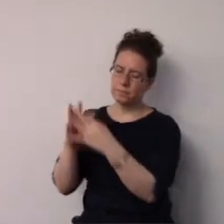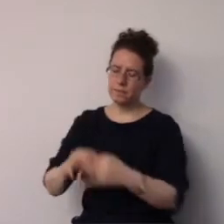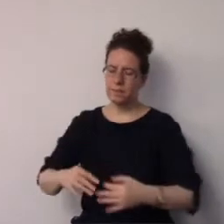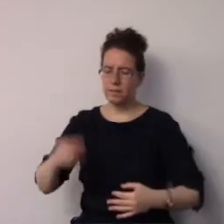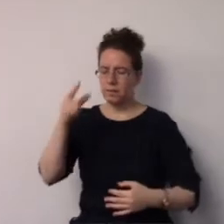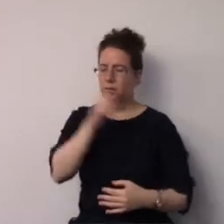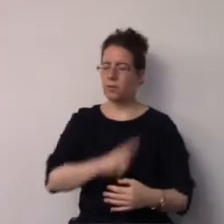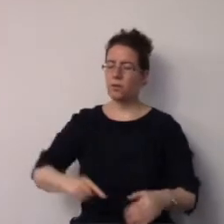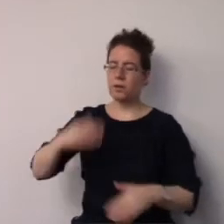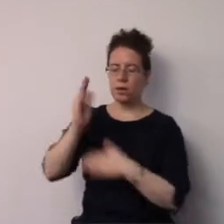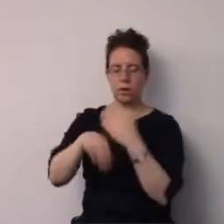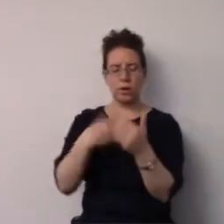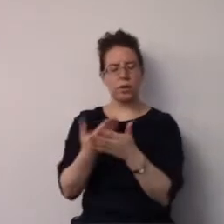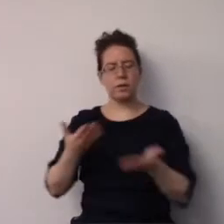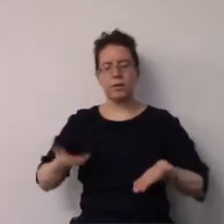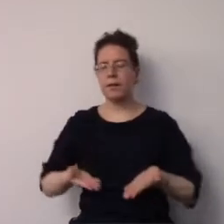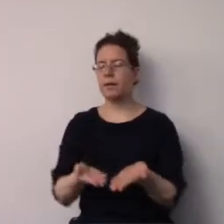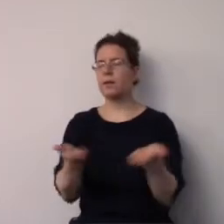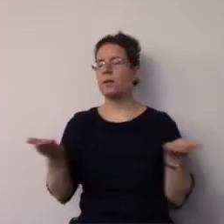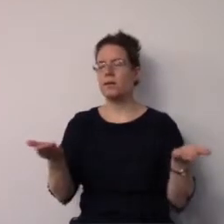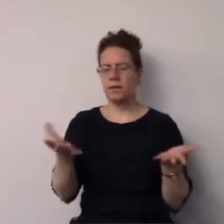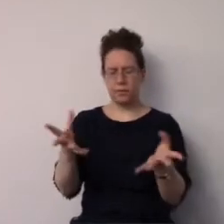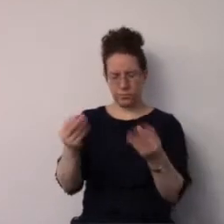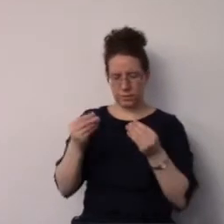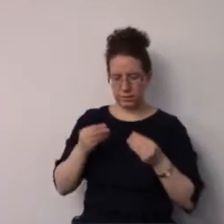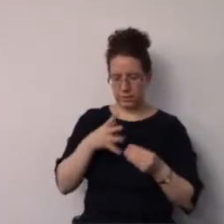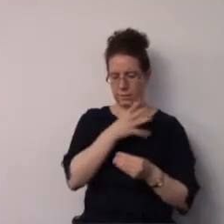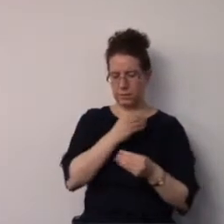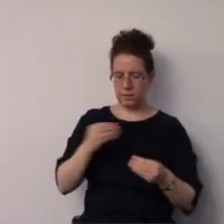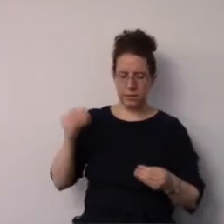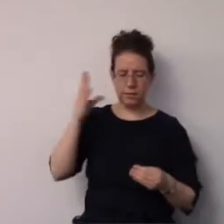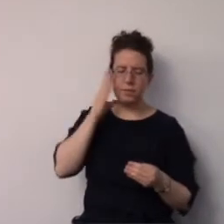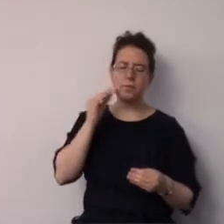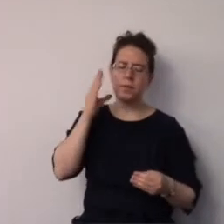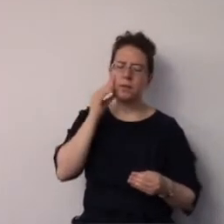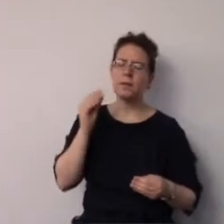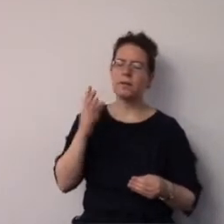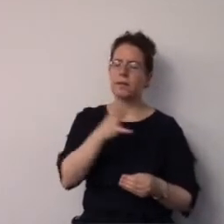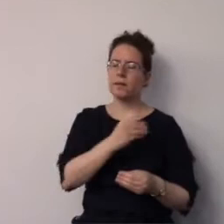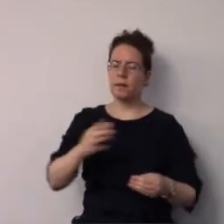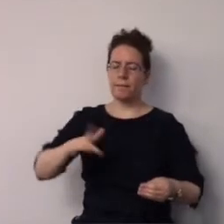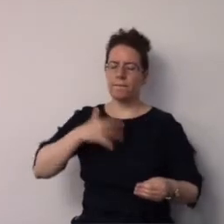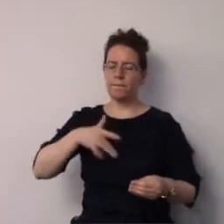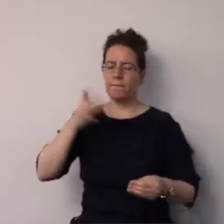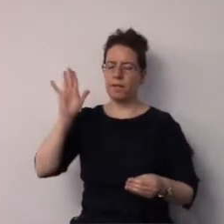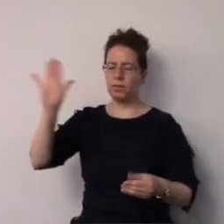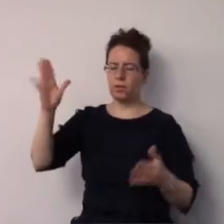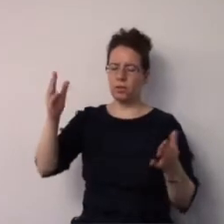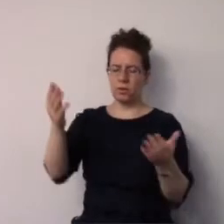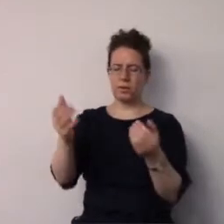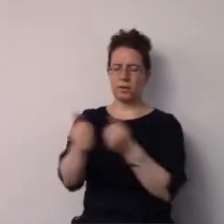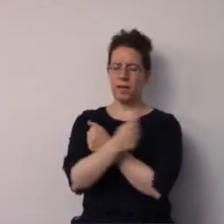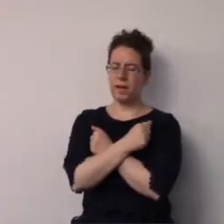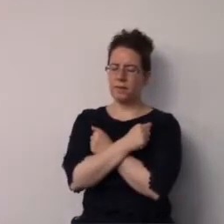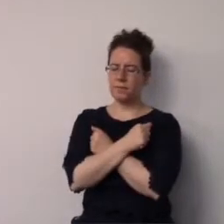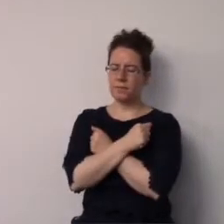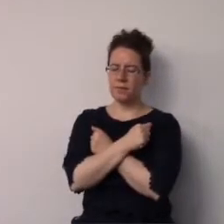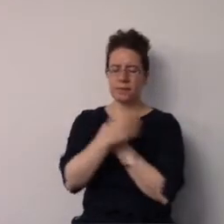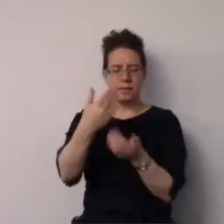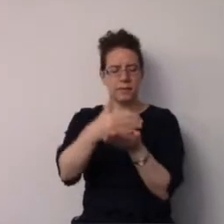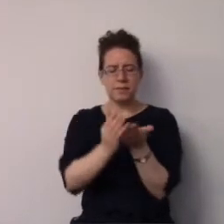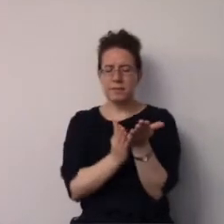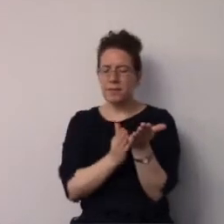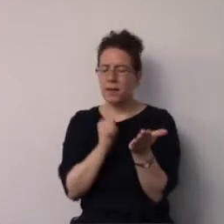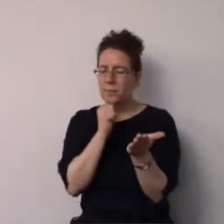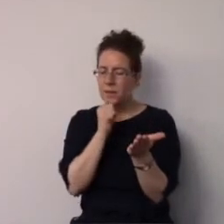want more of the Holy Ghost. We want it to wash us anew and afresh, cleanse us over and over. Lord, we want to be